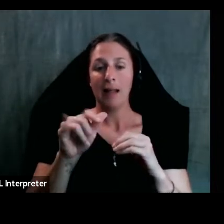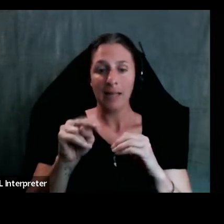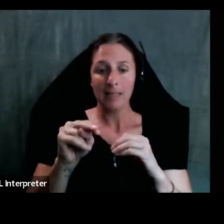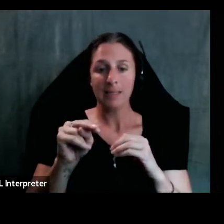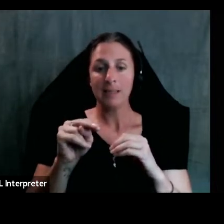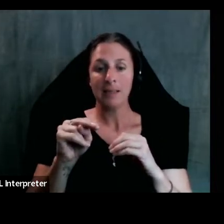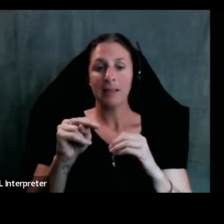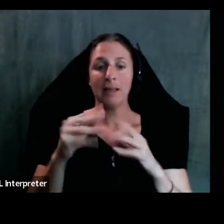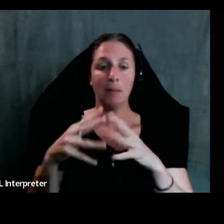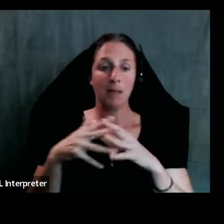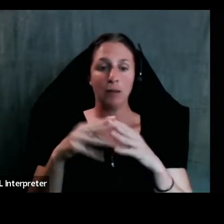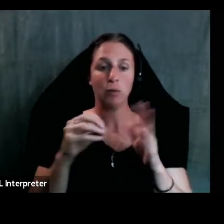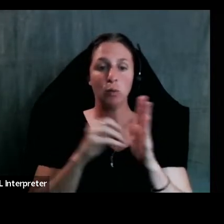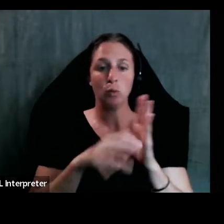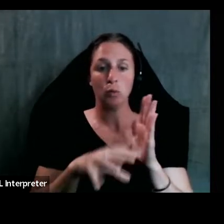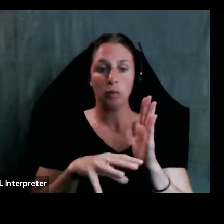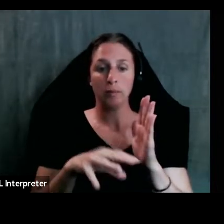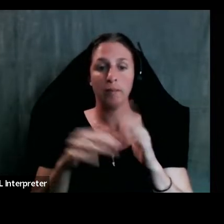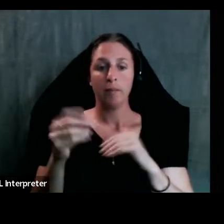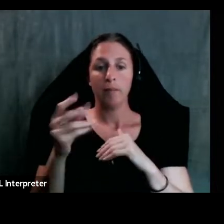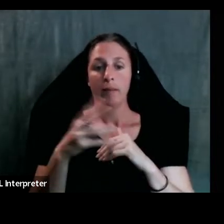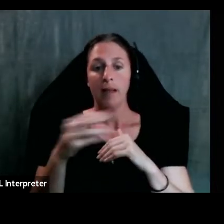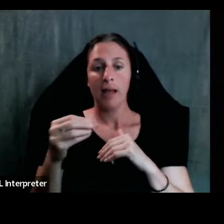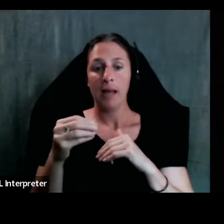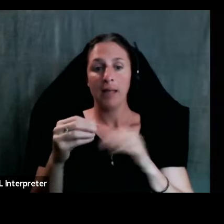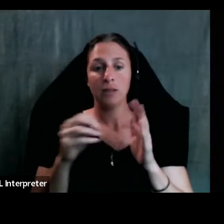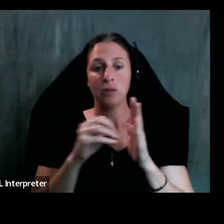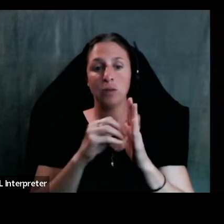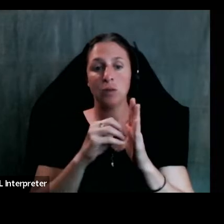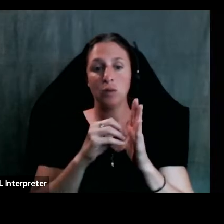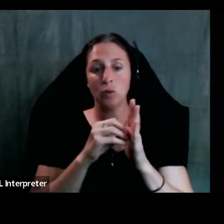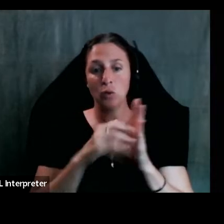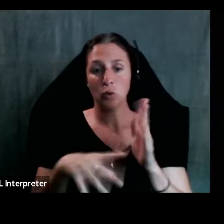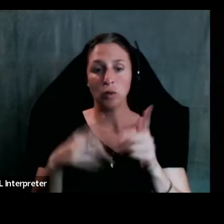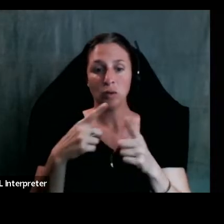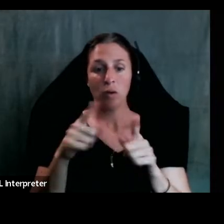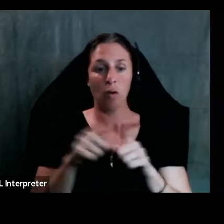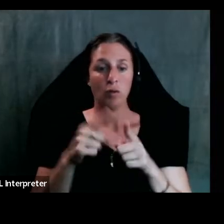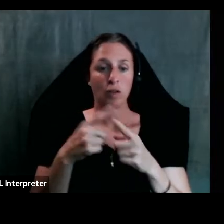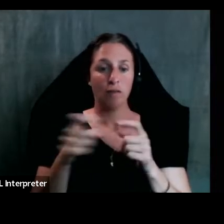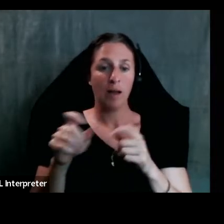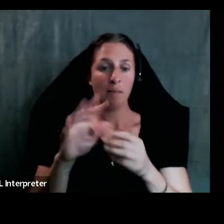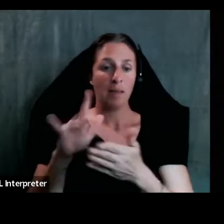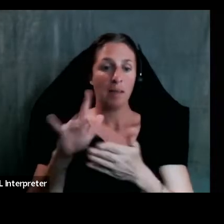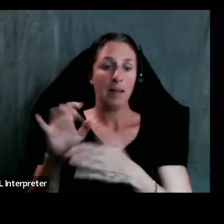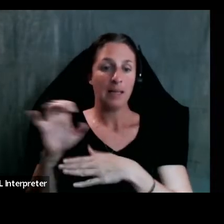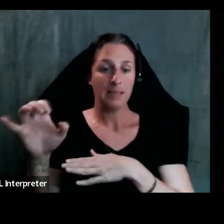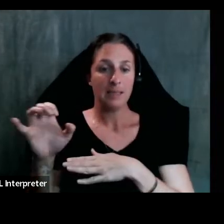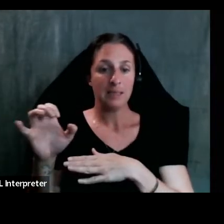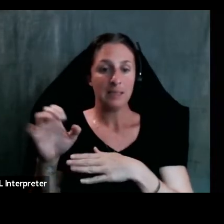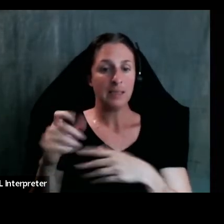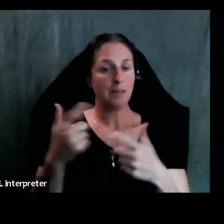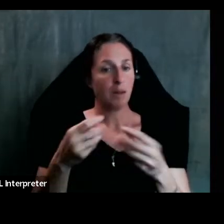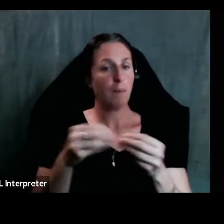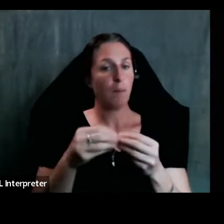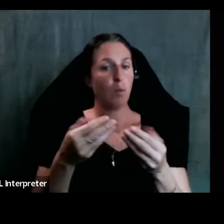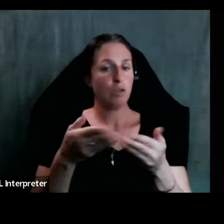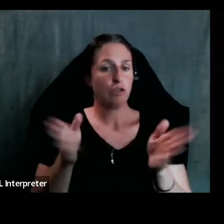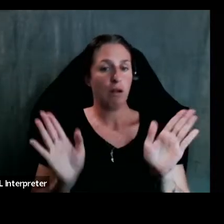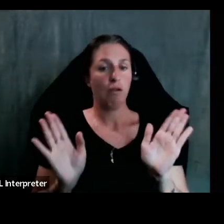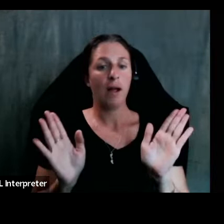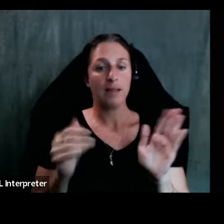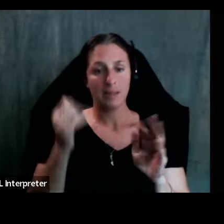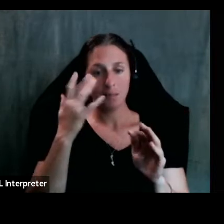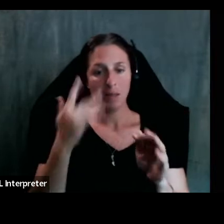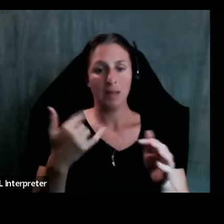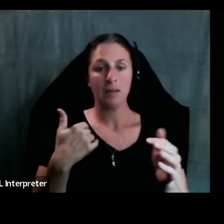students, and maybe students also from the Middle East, like a big, more generalized, because there are